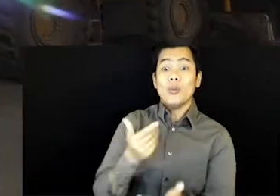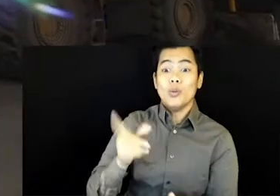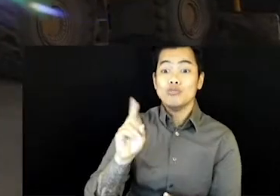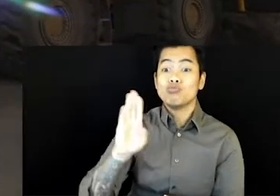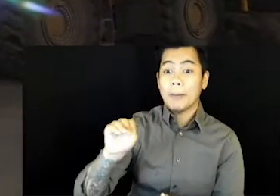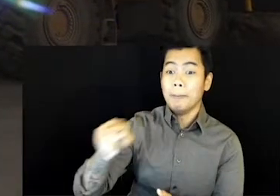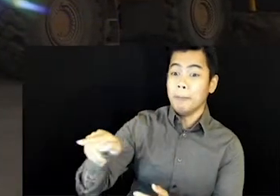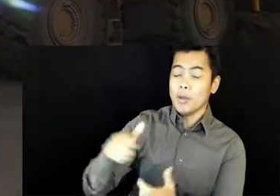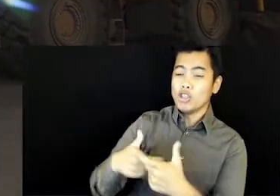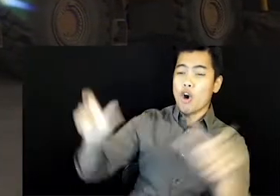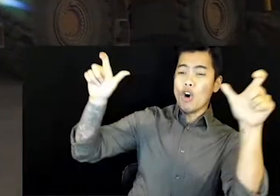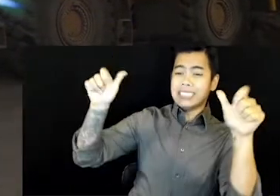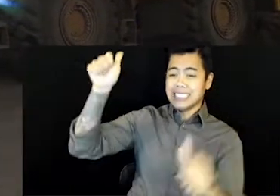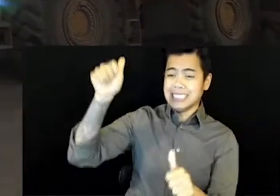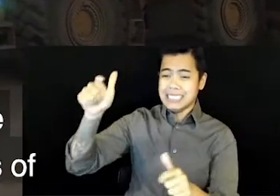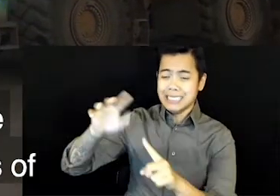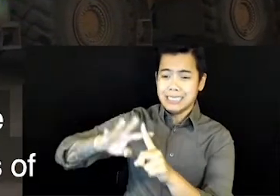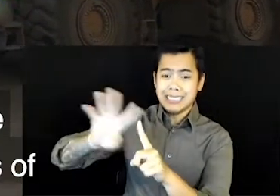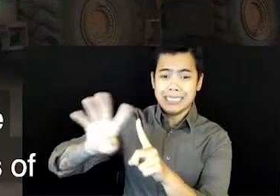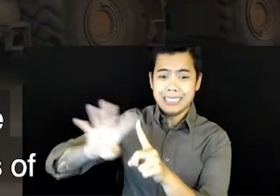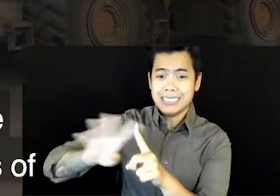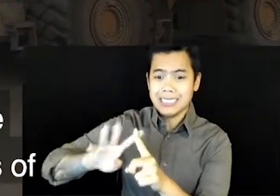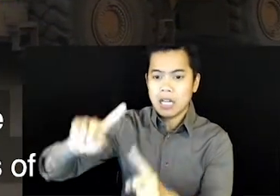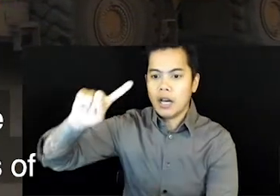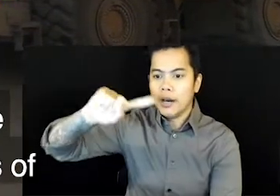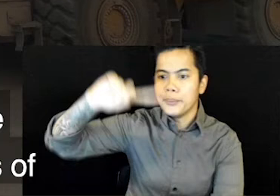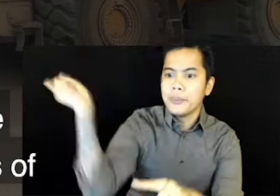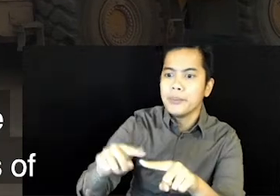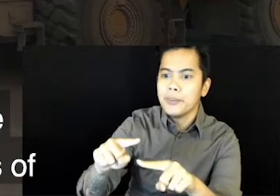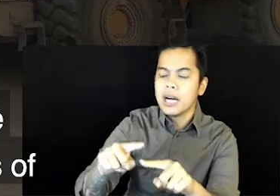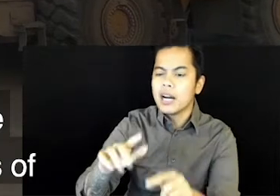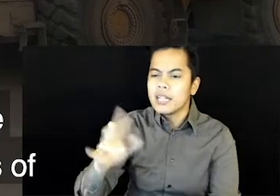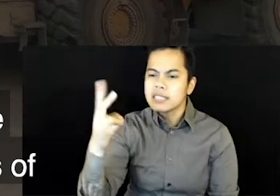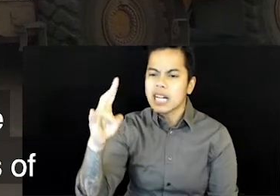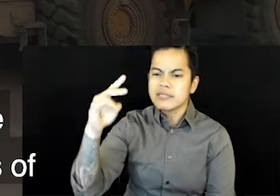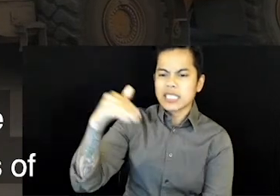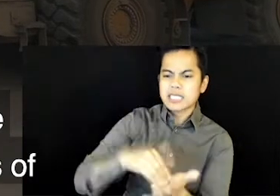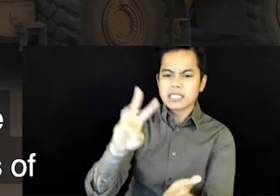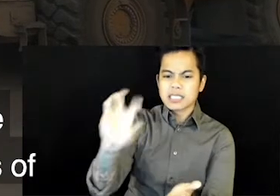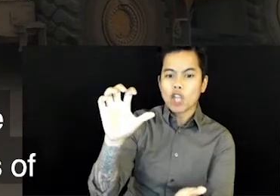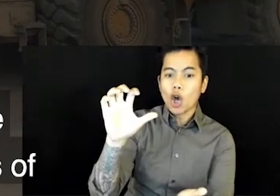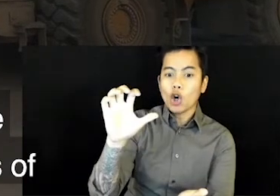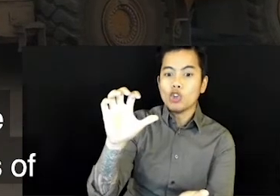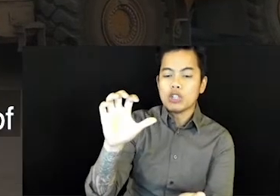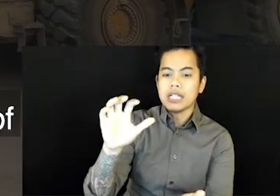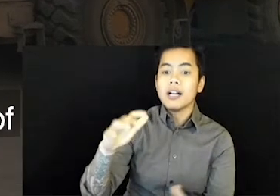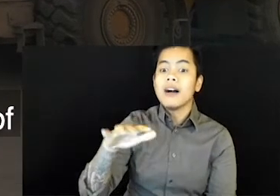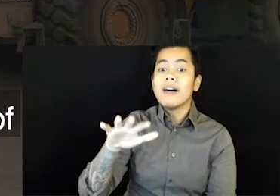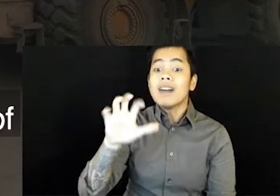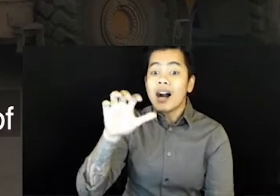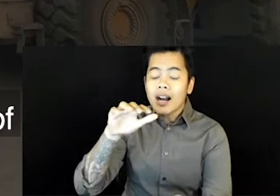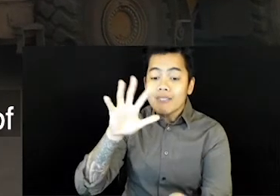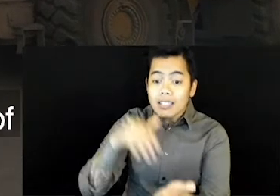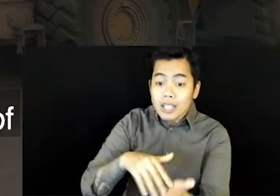emissions. We estimate annual emissions mitigated by this project to be at a minimum of 17,600 pounds of carbon